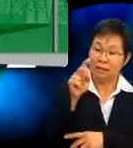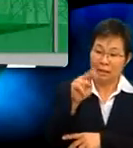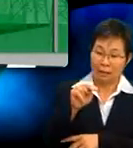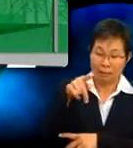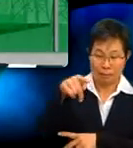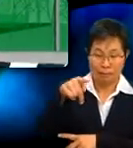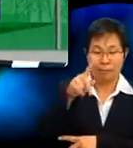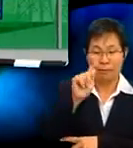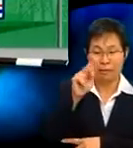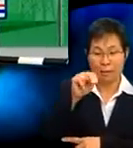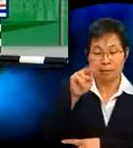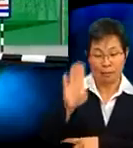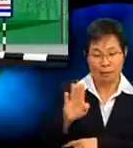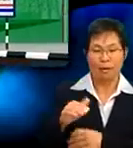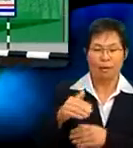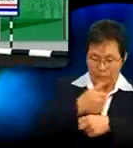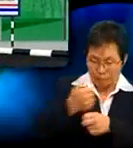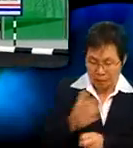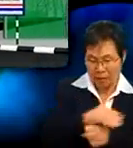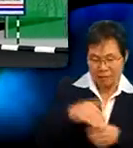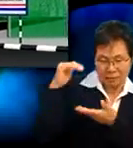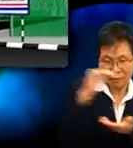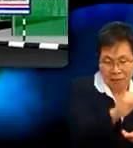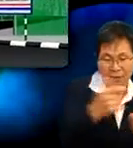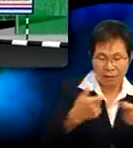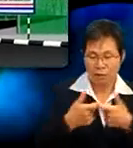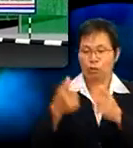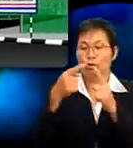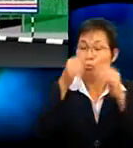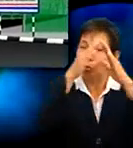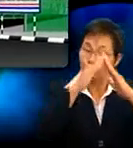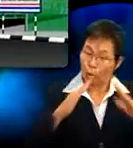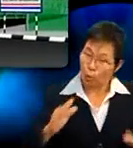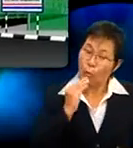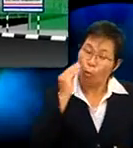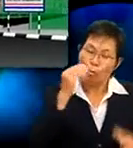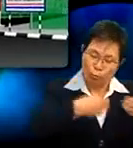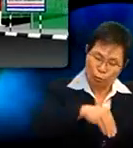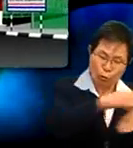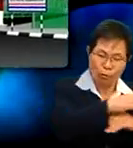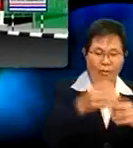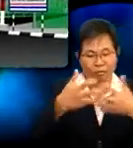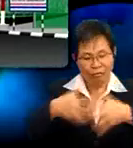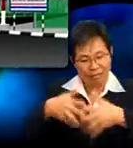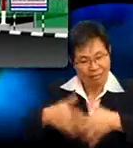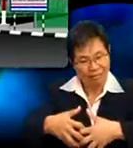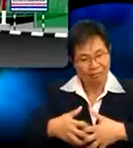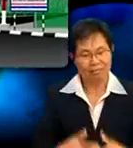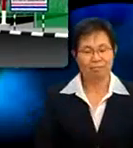Tenaga Nasional Berhad produces and supplies electricity to homes, shops and